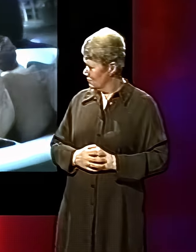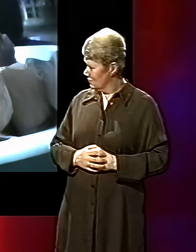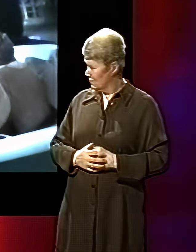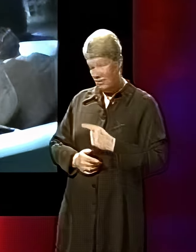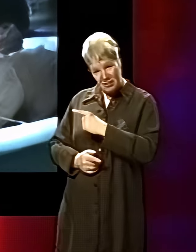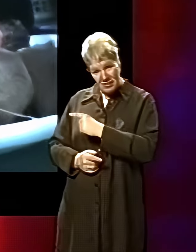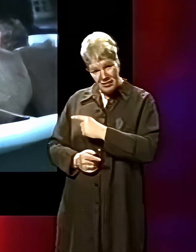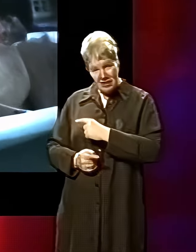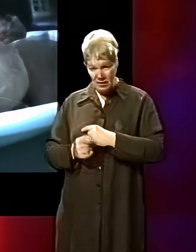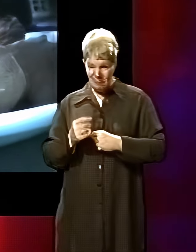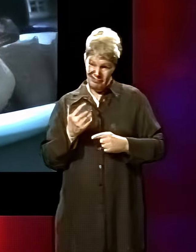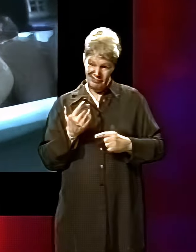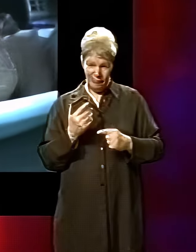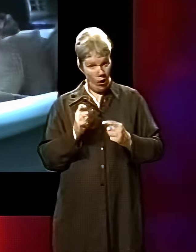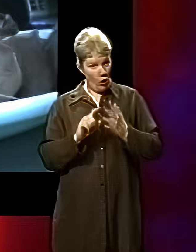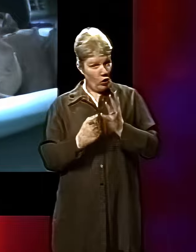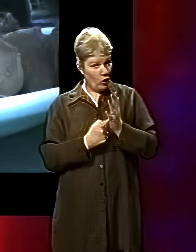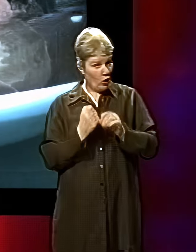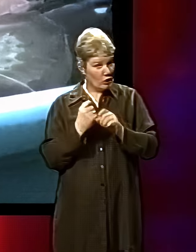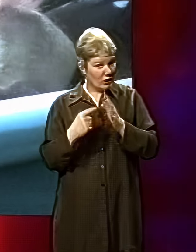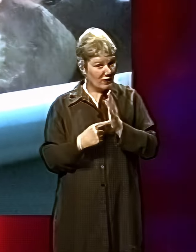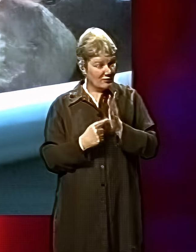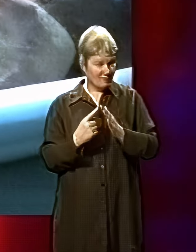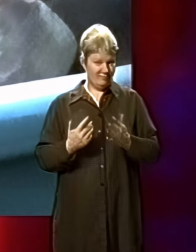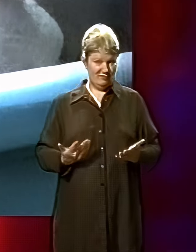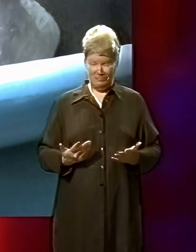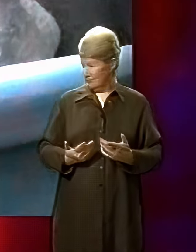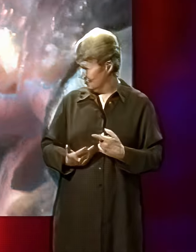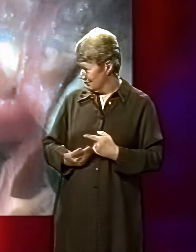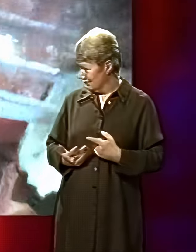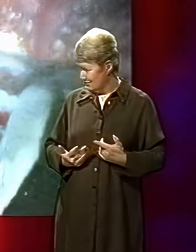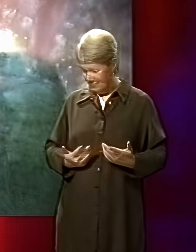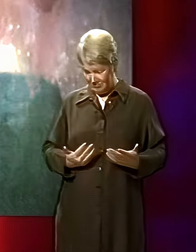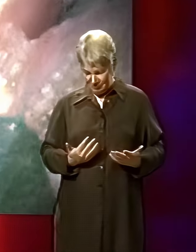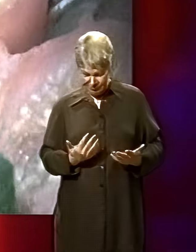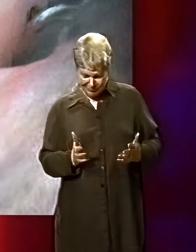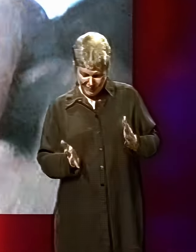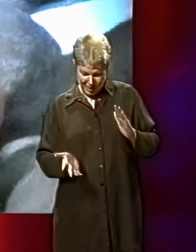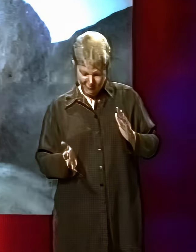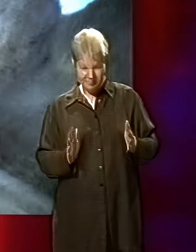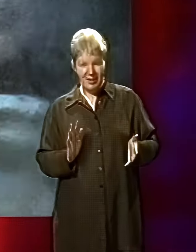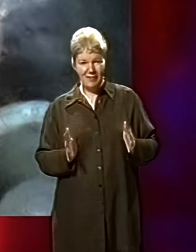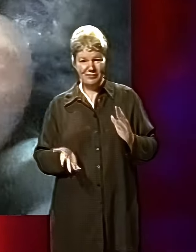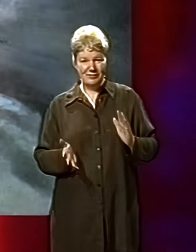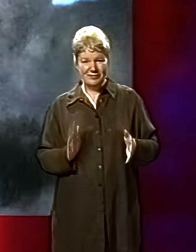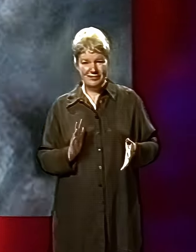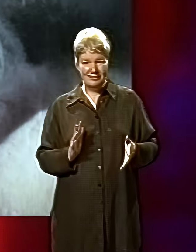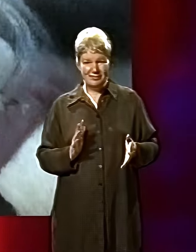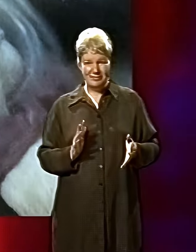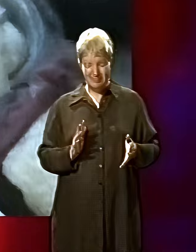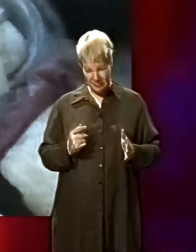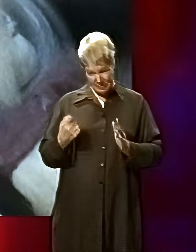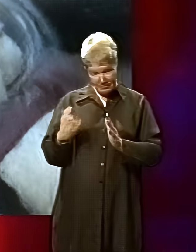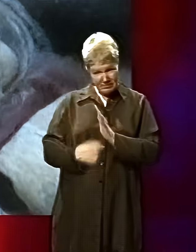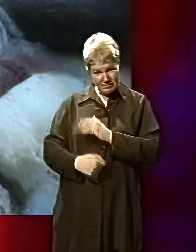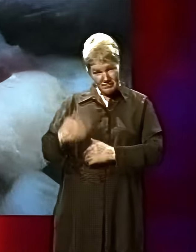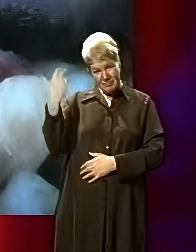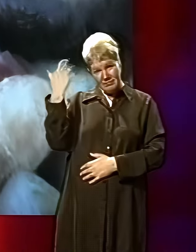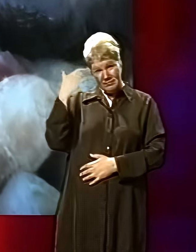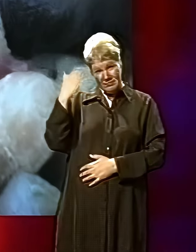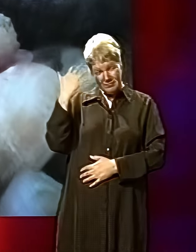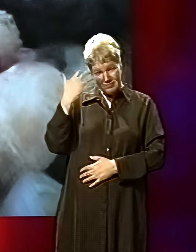and that's supposed to be a courgette. Although they looked and smelt historical, that didn't stop Moto from charging a very